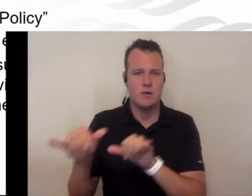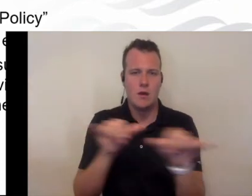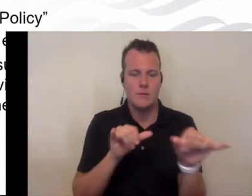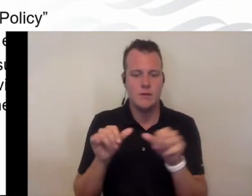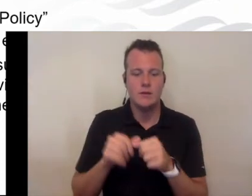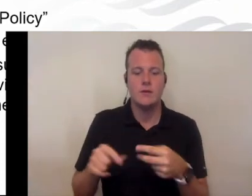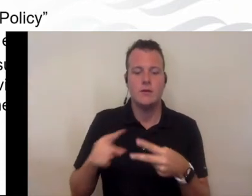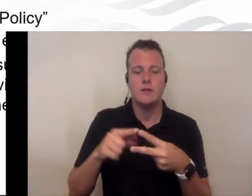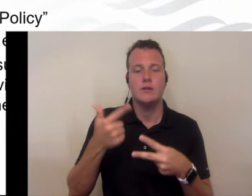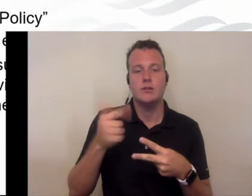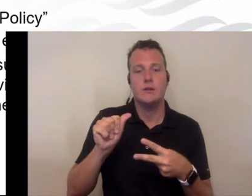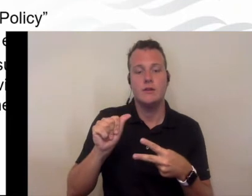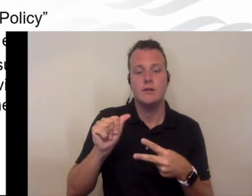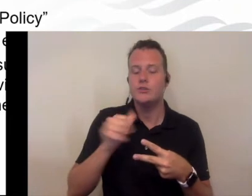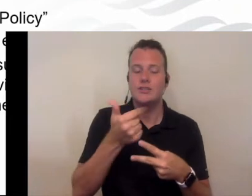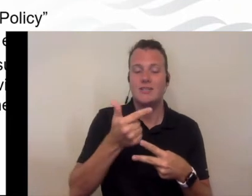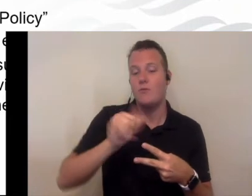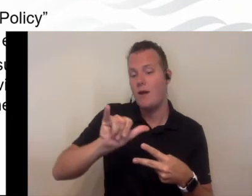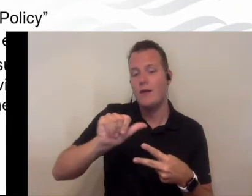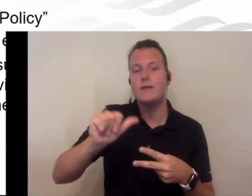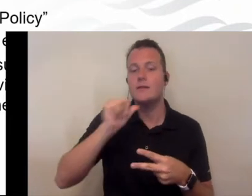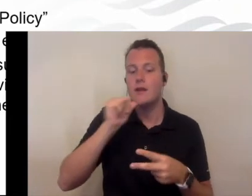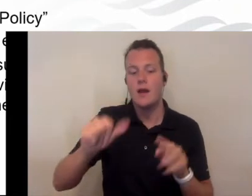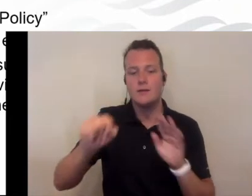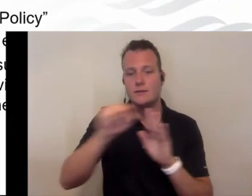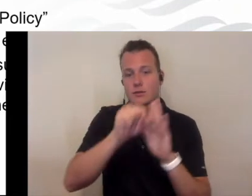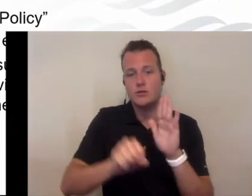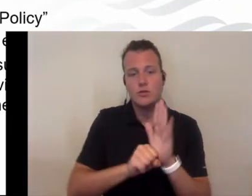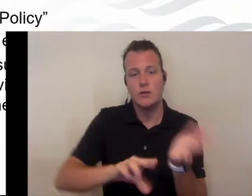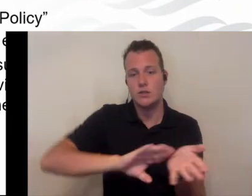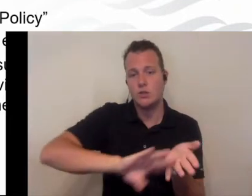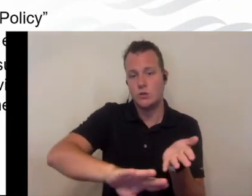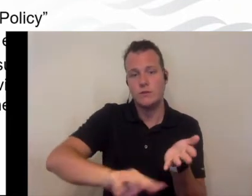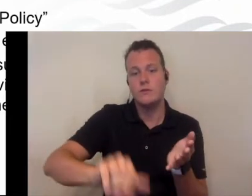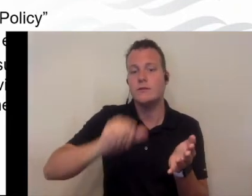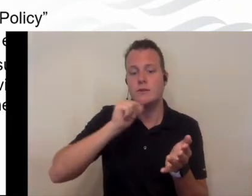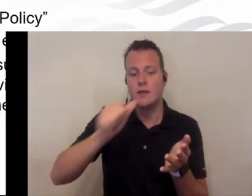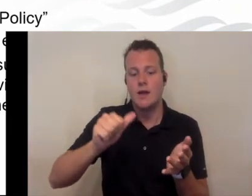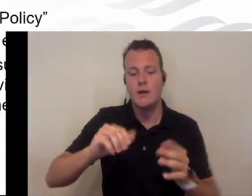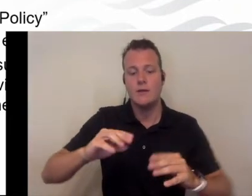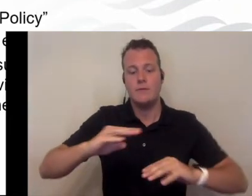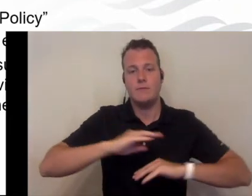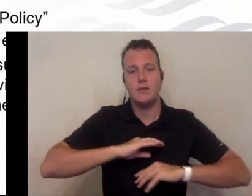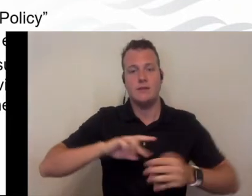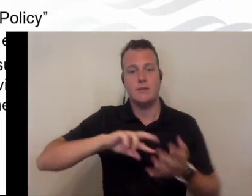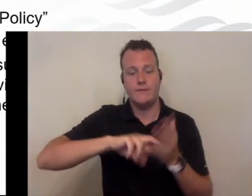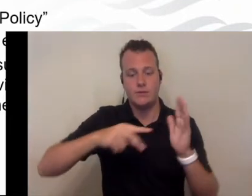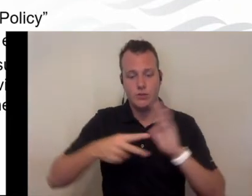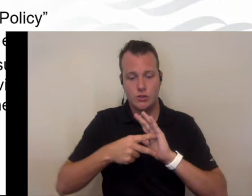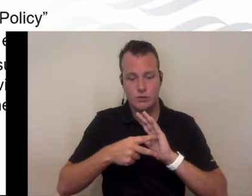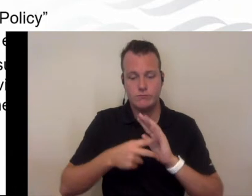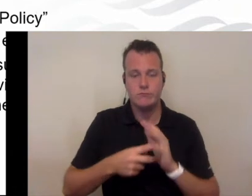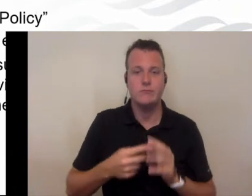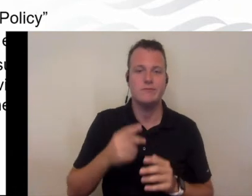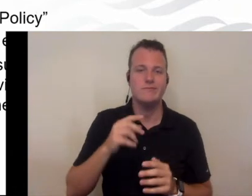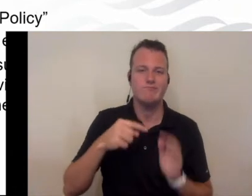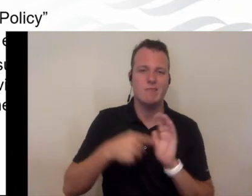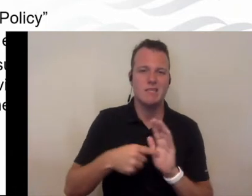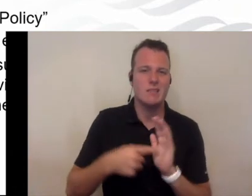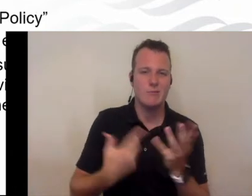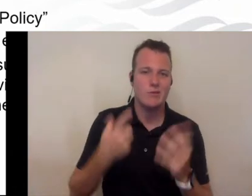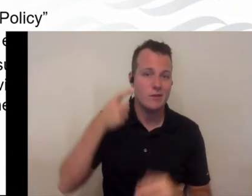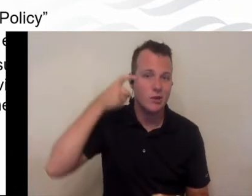it's not statutorily excluded and doesn't meet definition of a Medicare benefit. A hearing aid is a